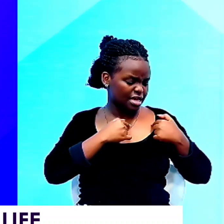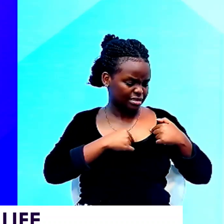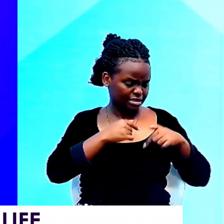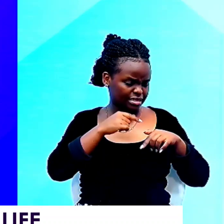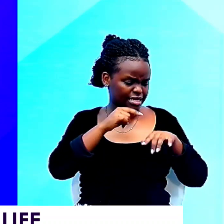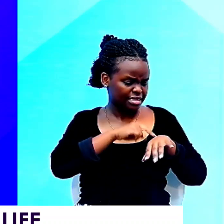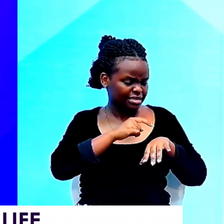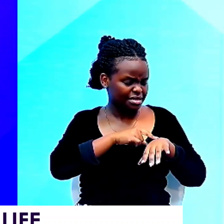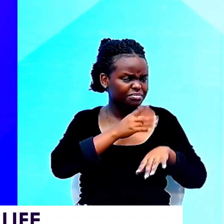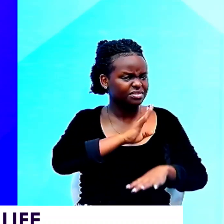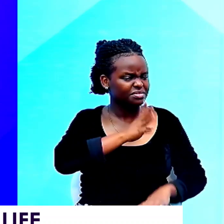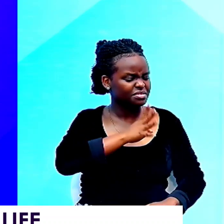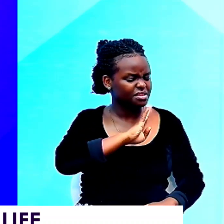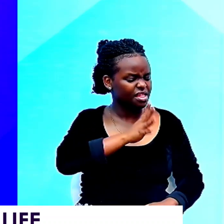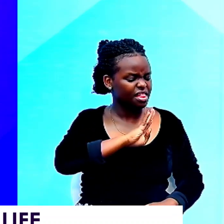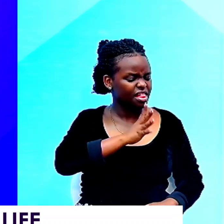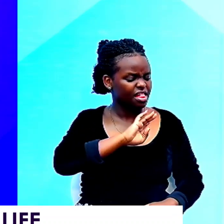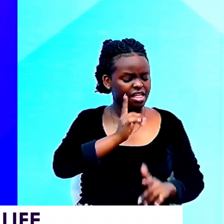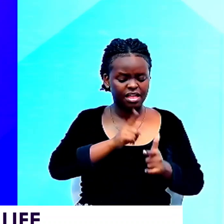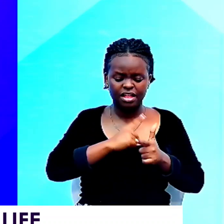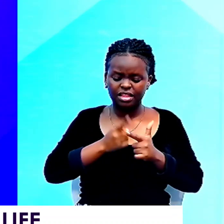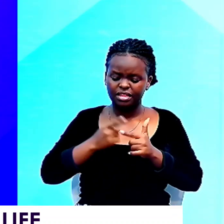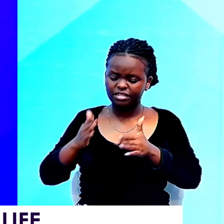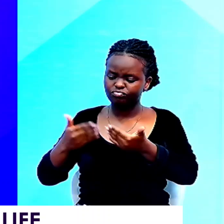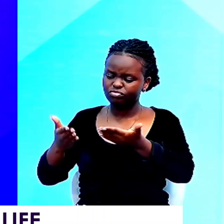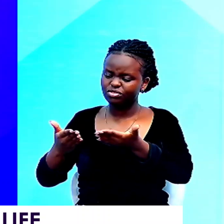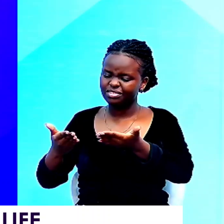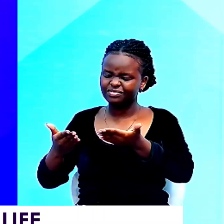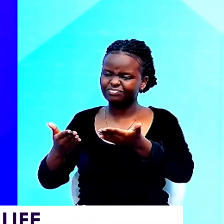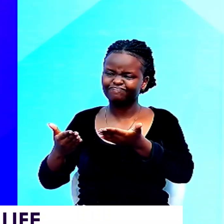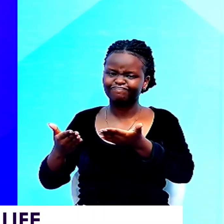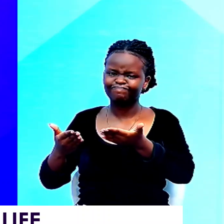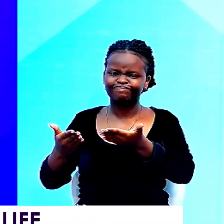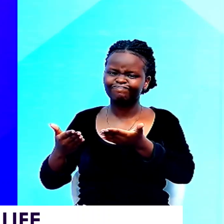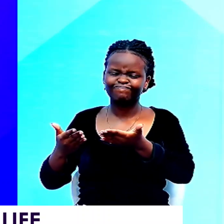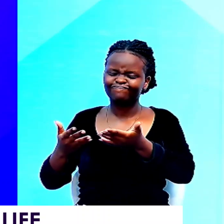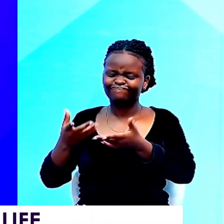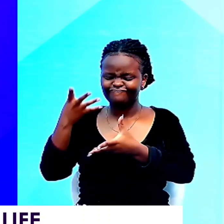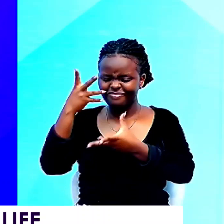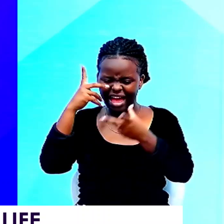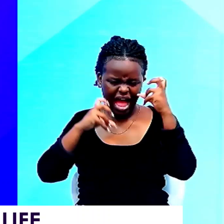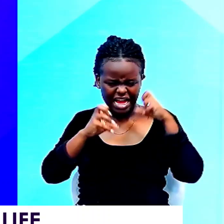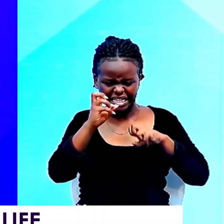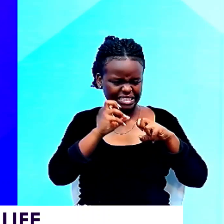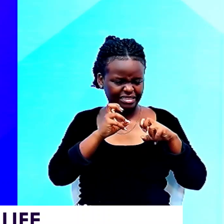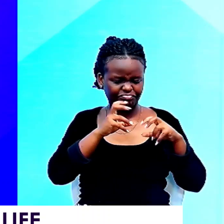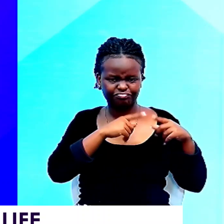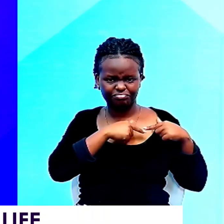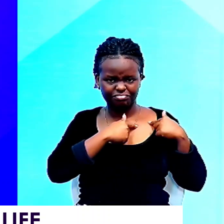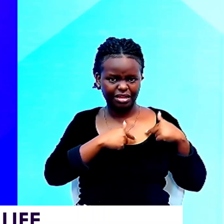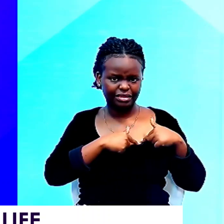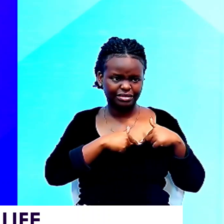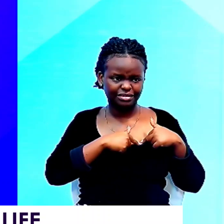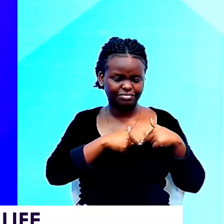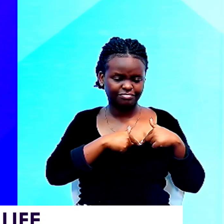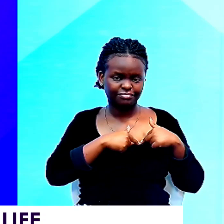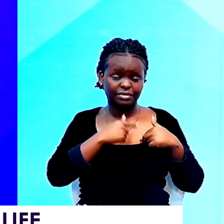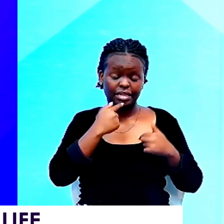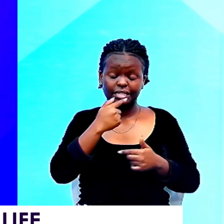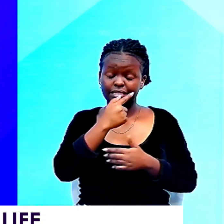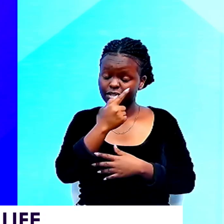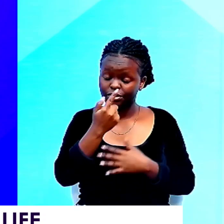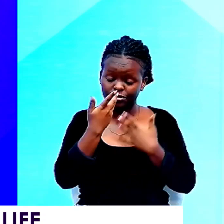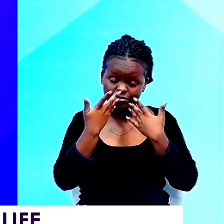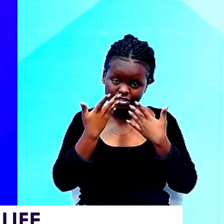spoken, then you give rise to many ugly hearts. I had told you, when you say,